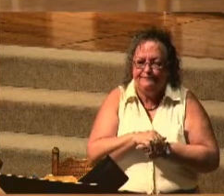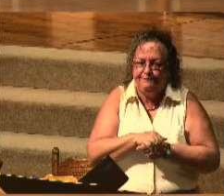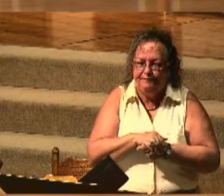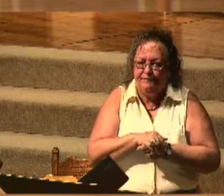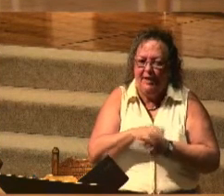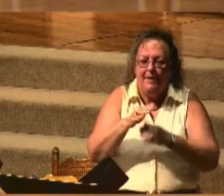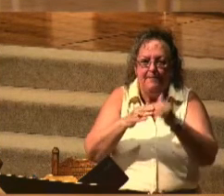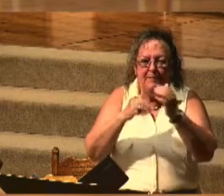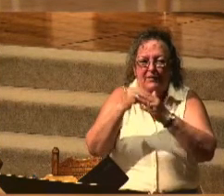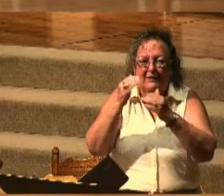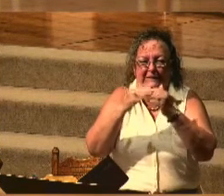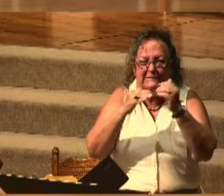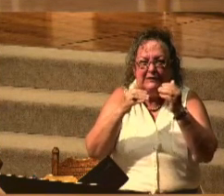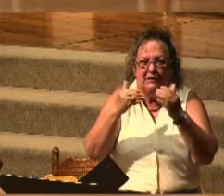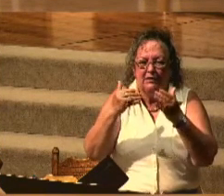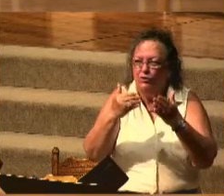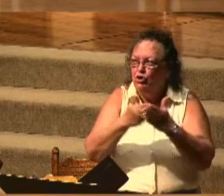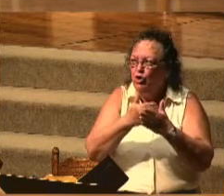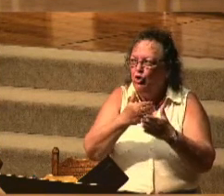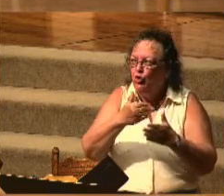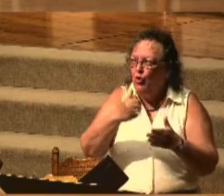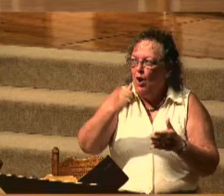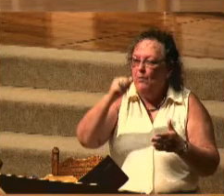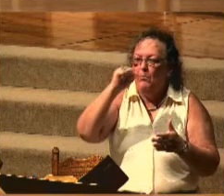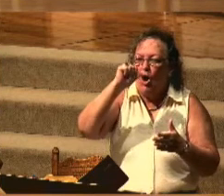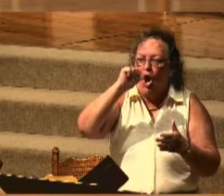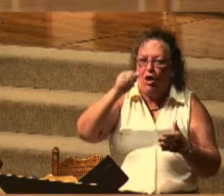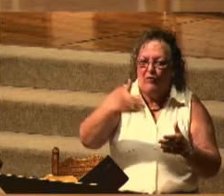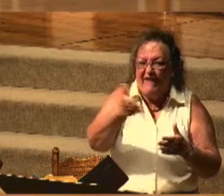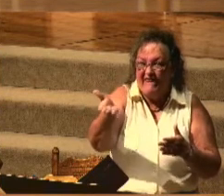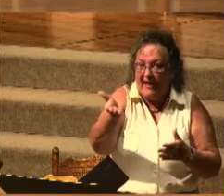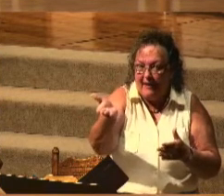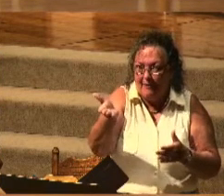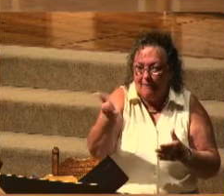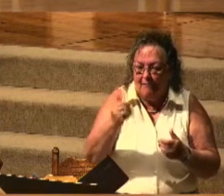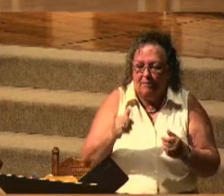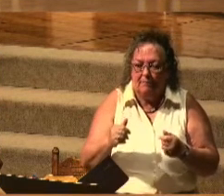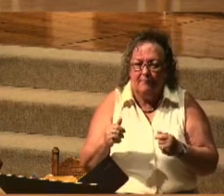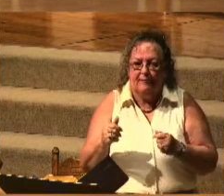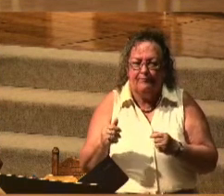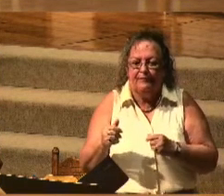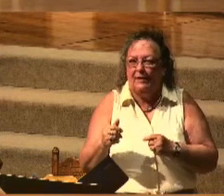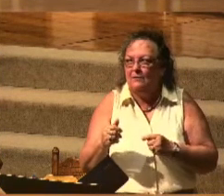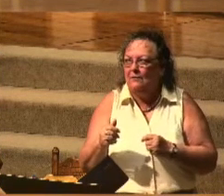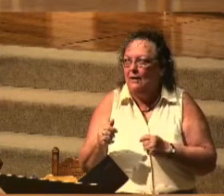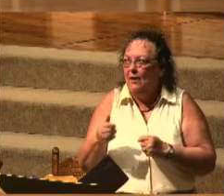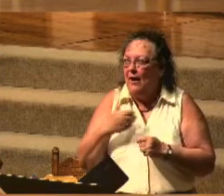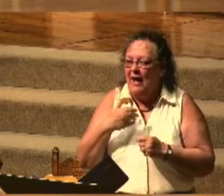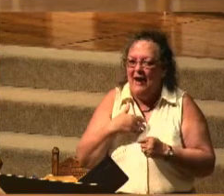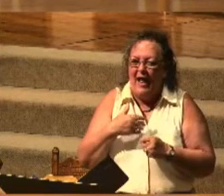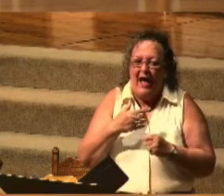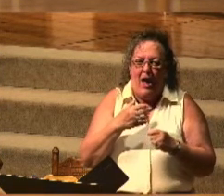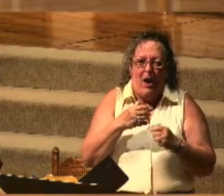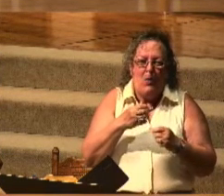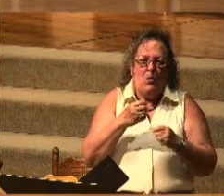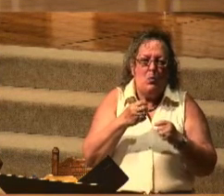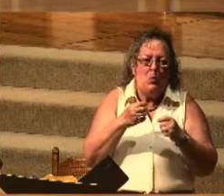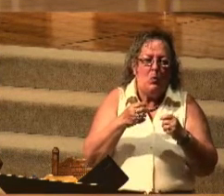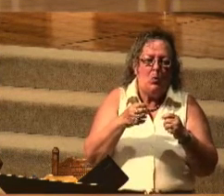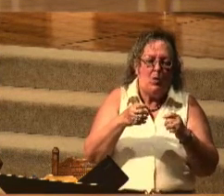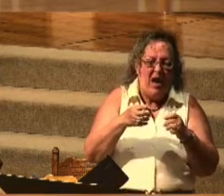built this new bar right out there where it was at. And it had ice cold beer